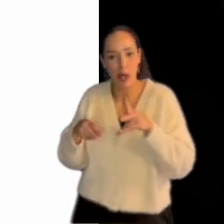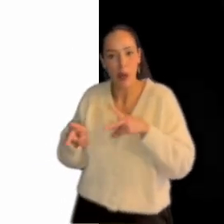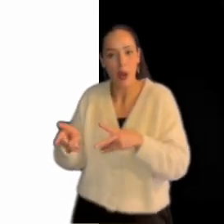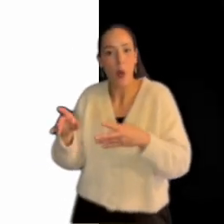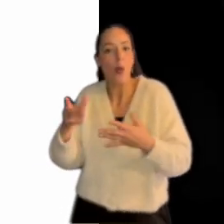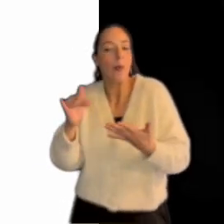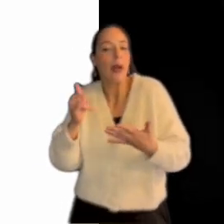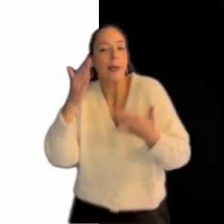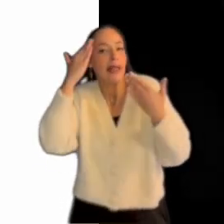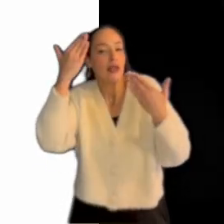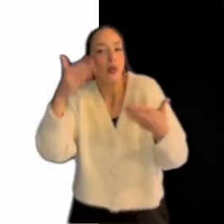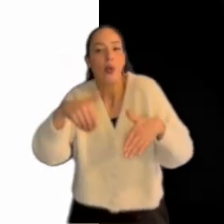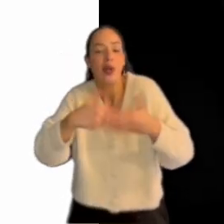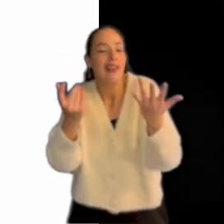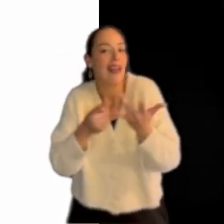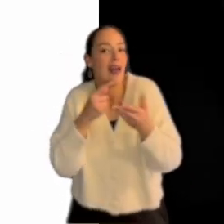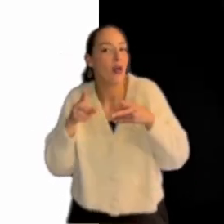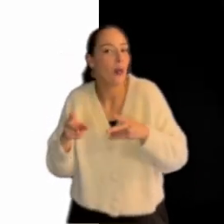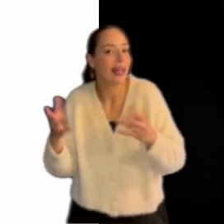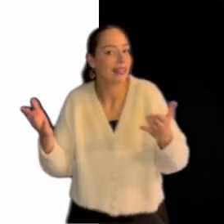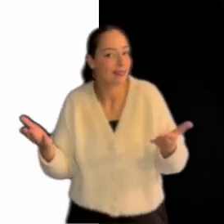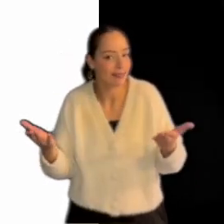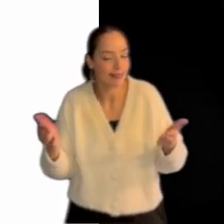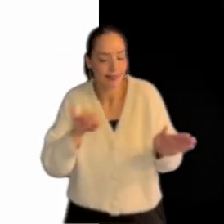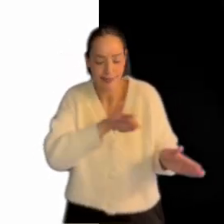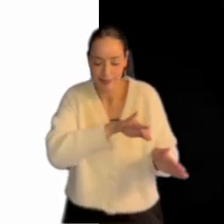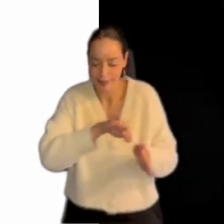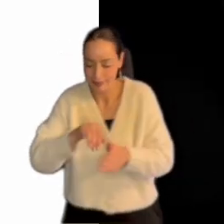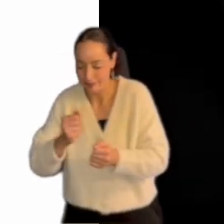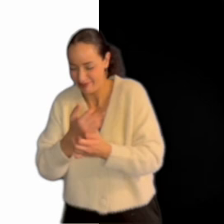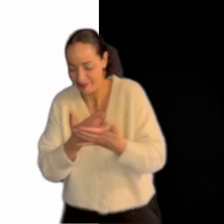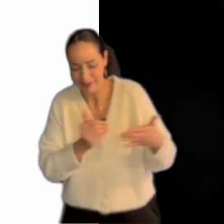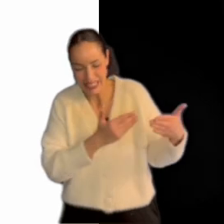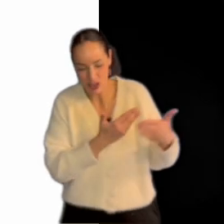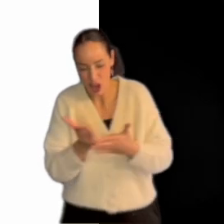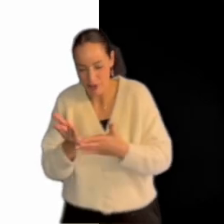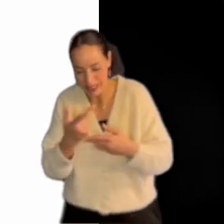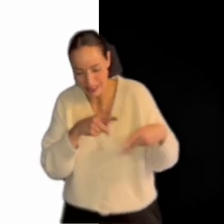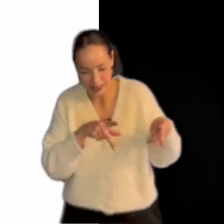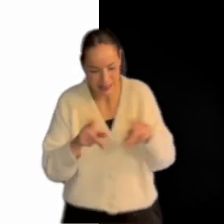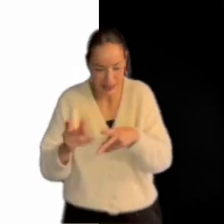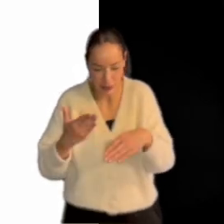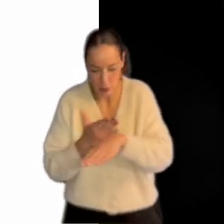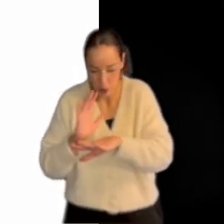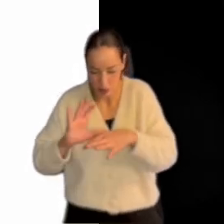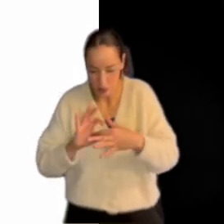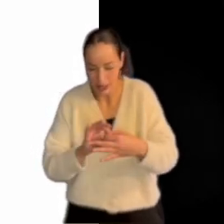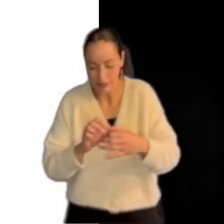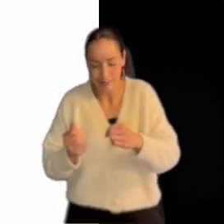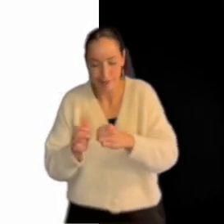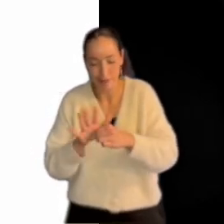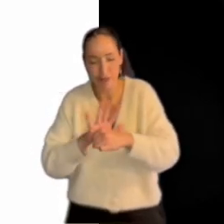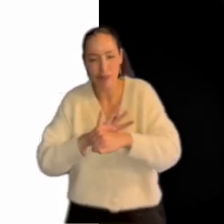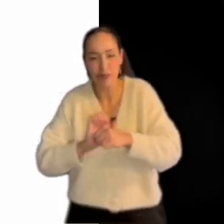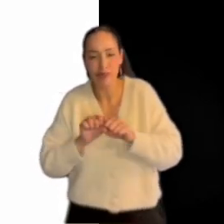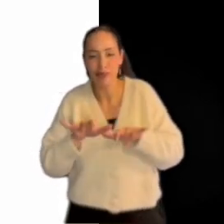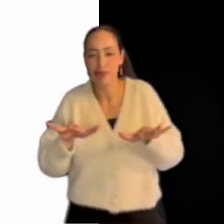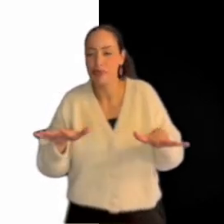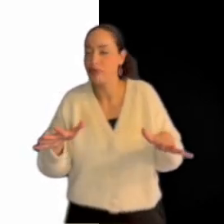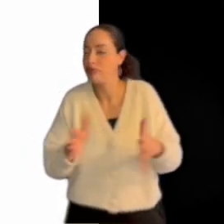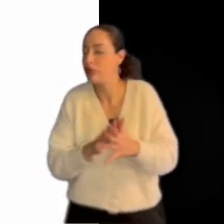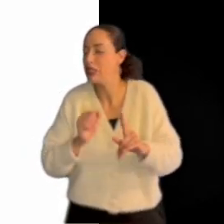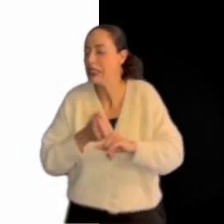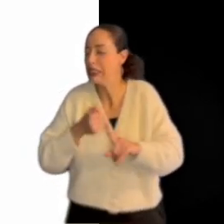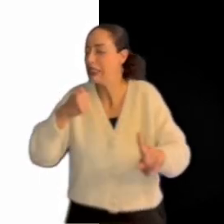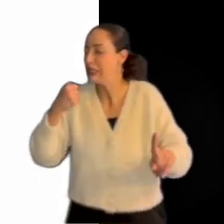For so many of the services and systems that we work with and within, the pandemic has had a profound and devastating impact, leaving an endemic of